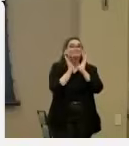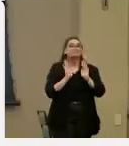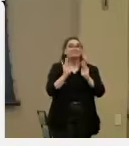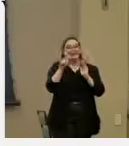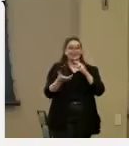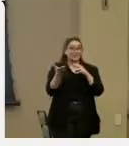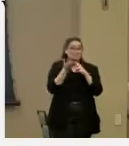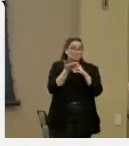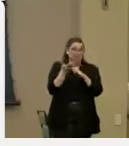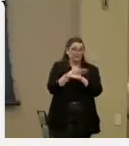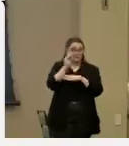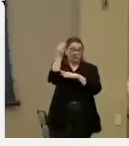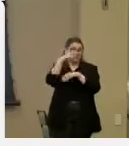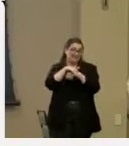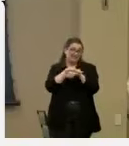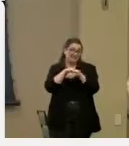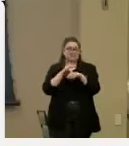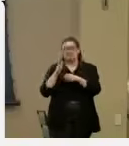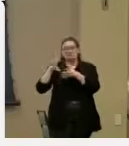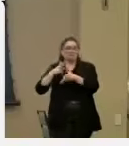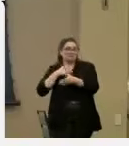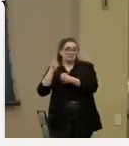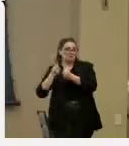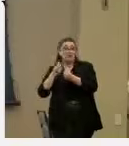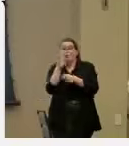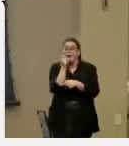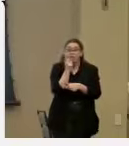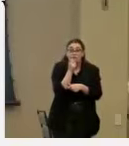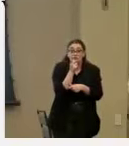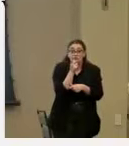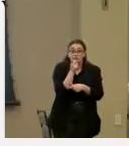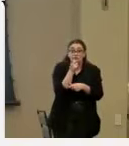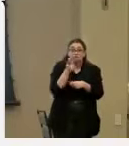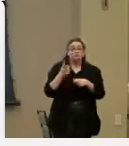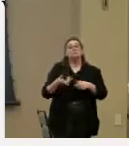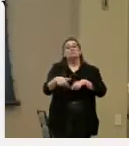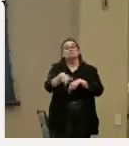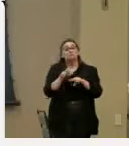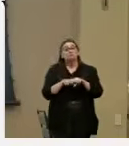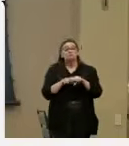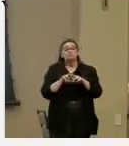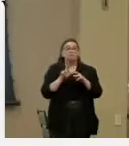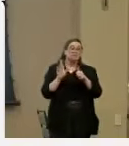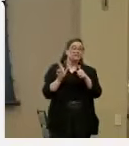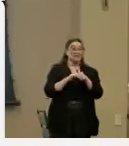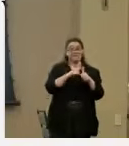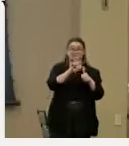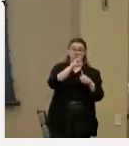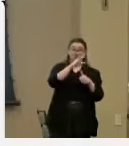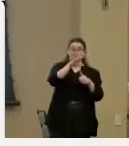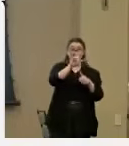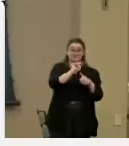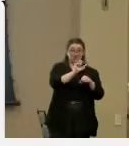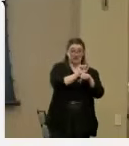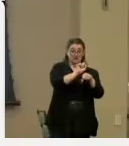little break before I put on my sunscreen. So put it on at lunch. By that first shift of working